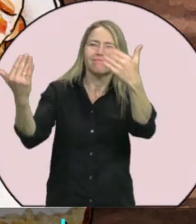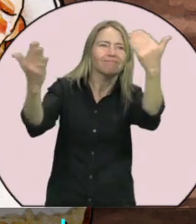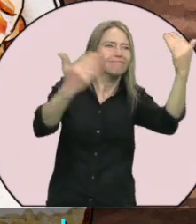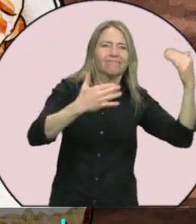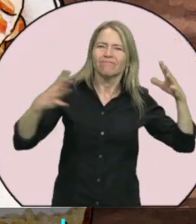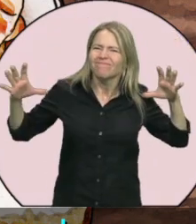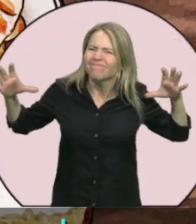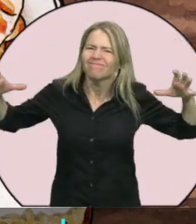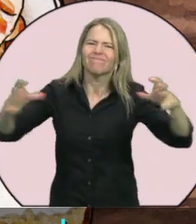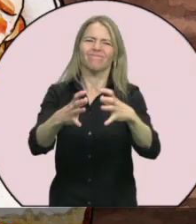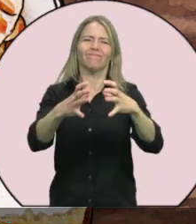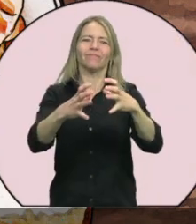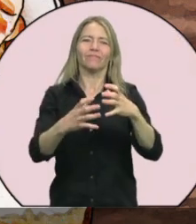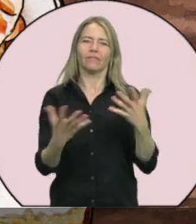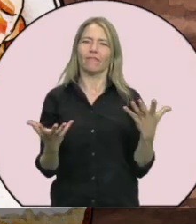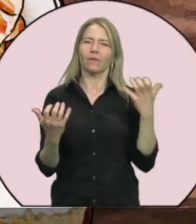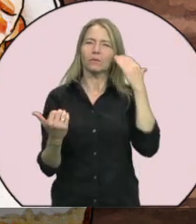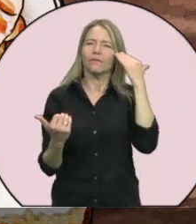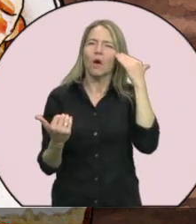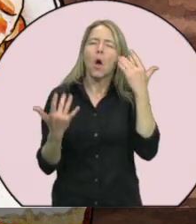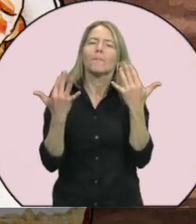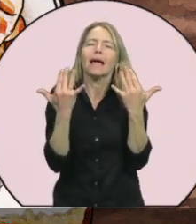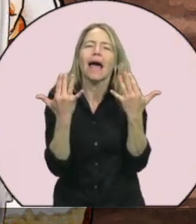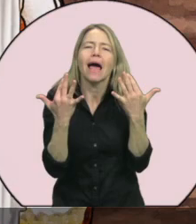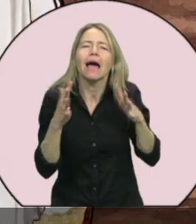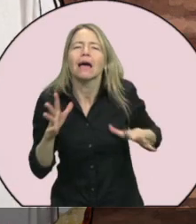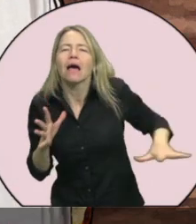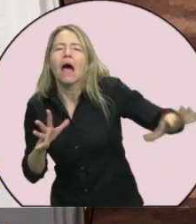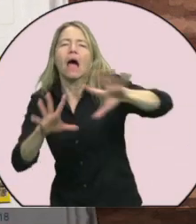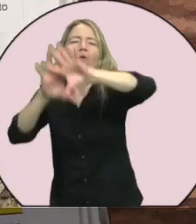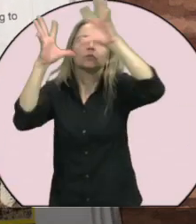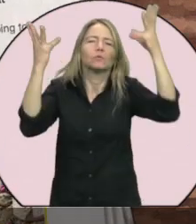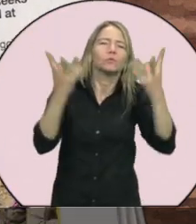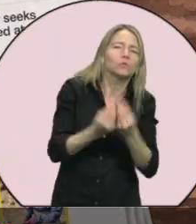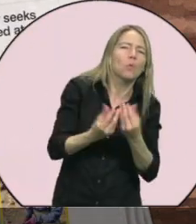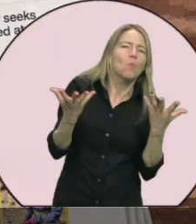Nunavut and get all together and find out exactly how many they are